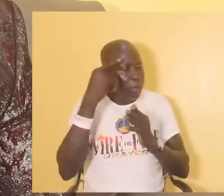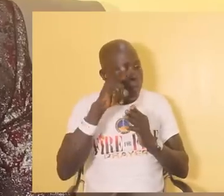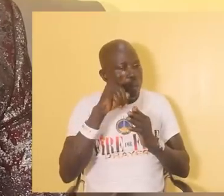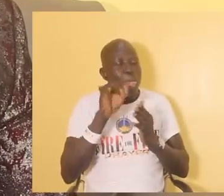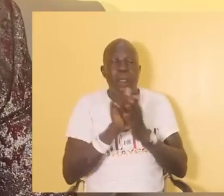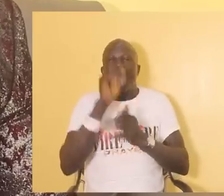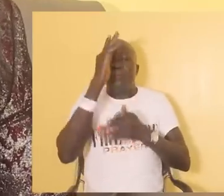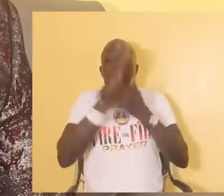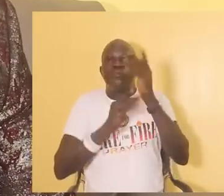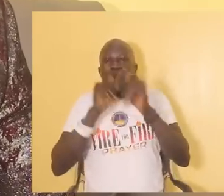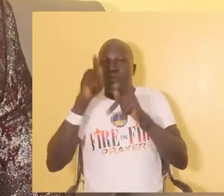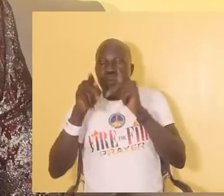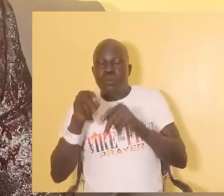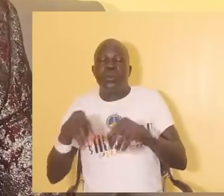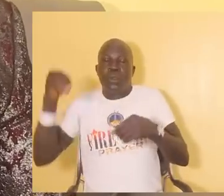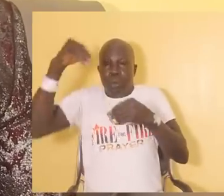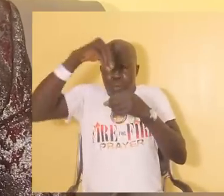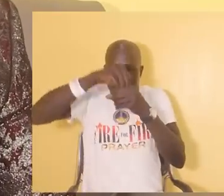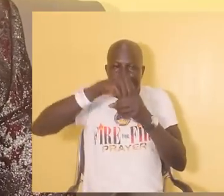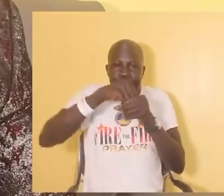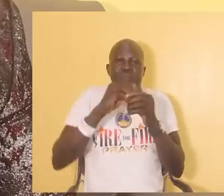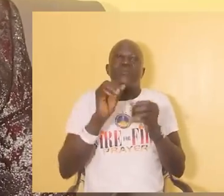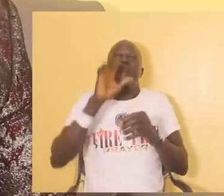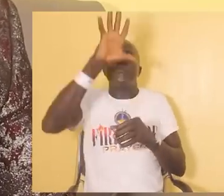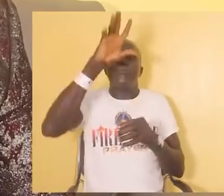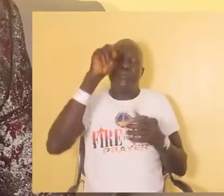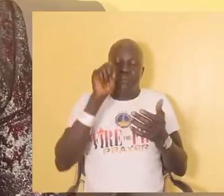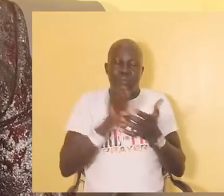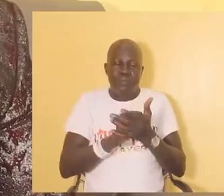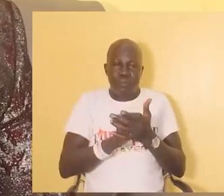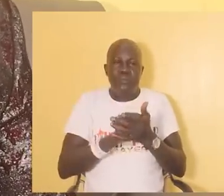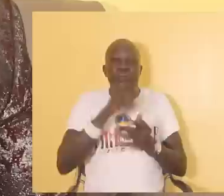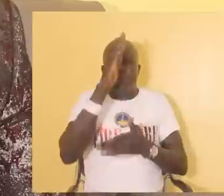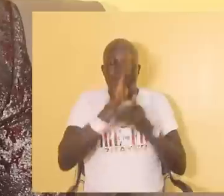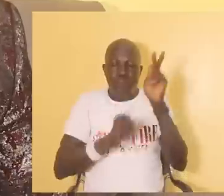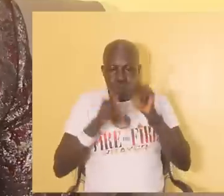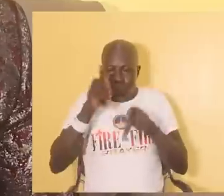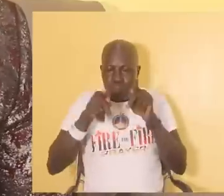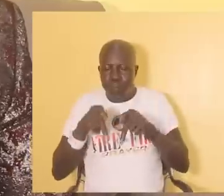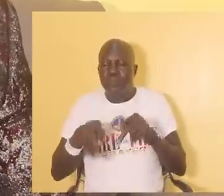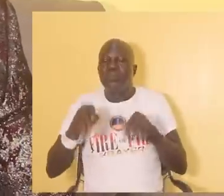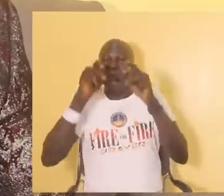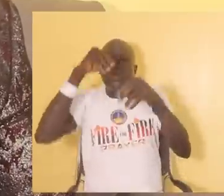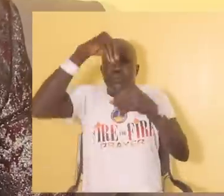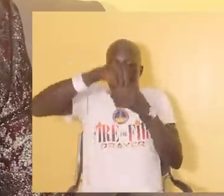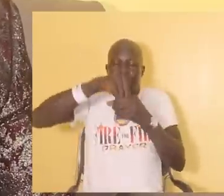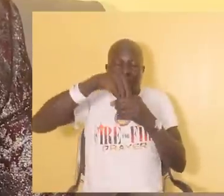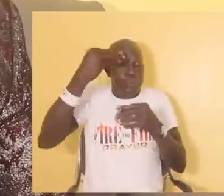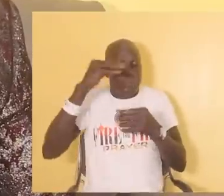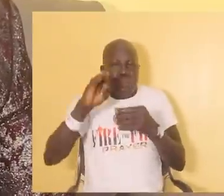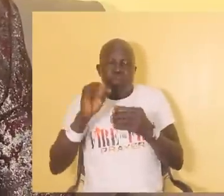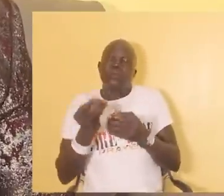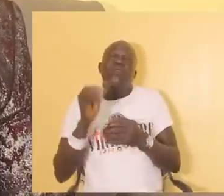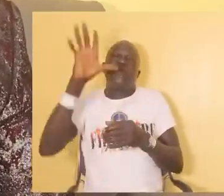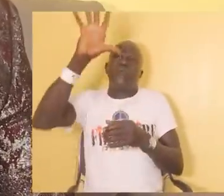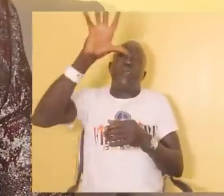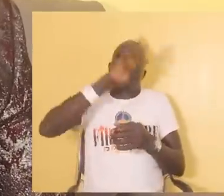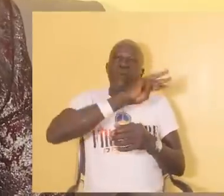of people that sold their seed of 5,000. Some people sold the seed of